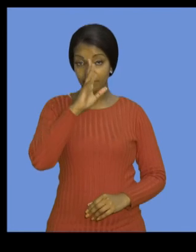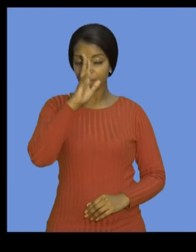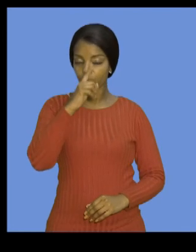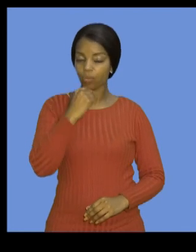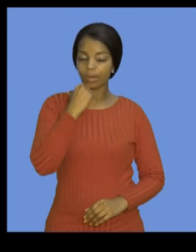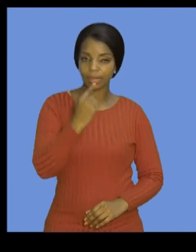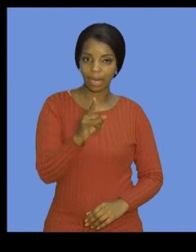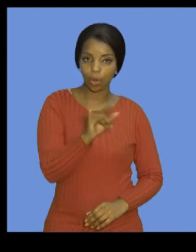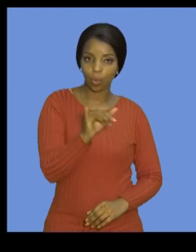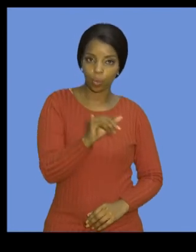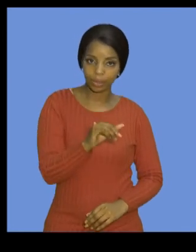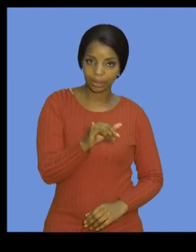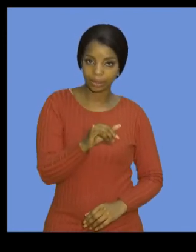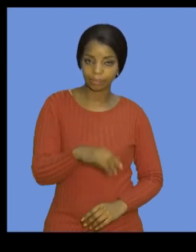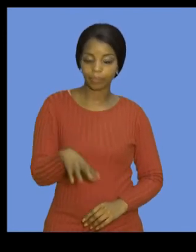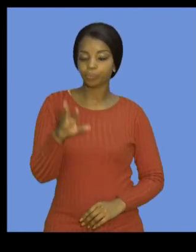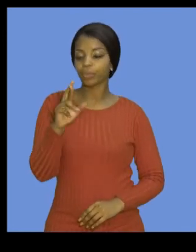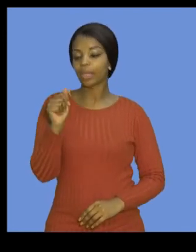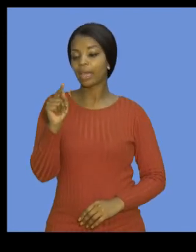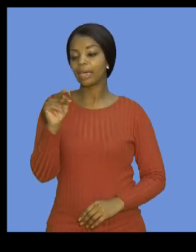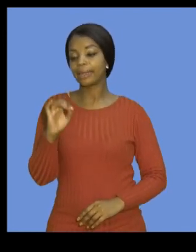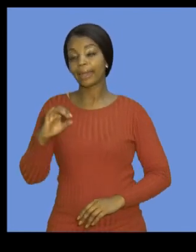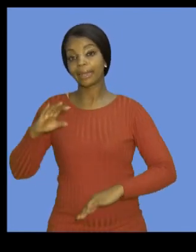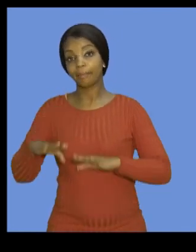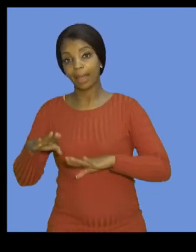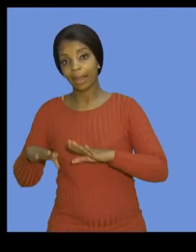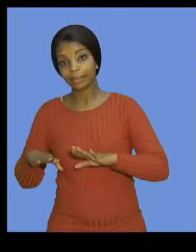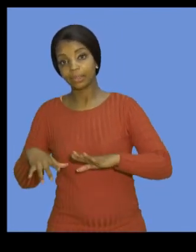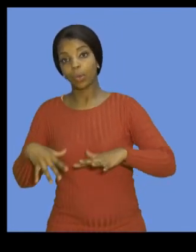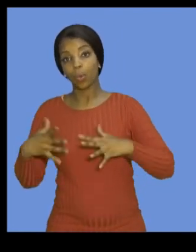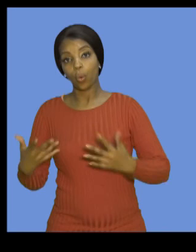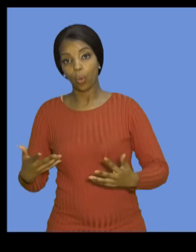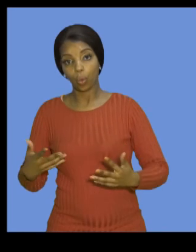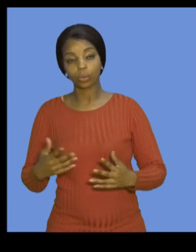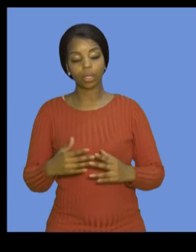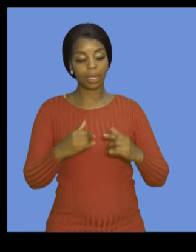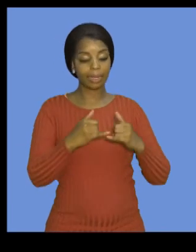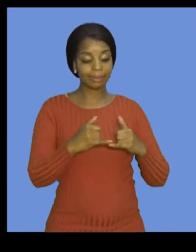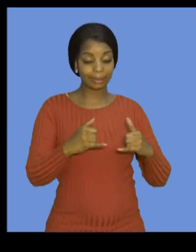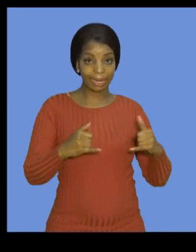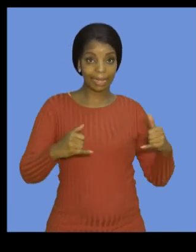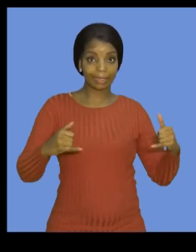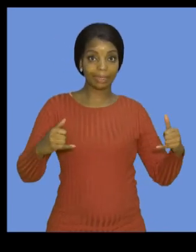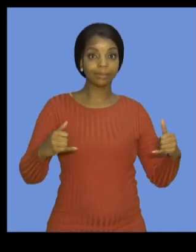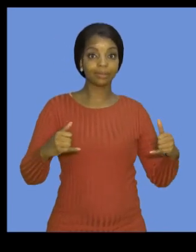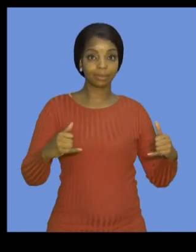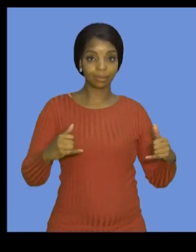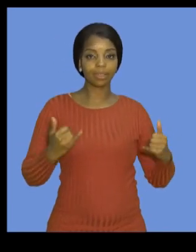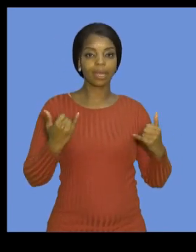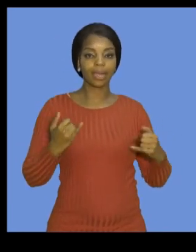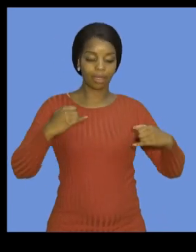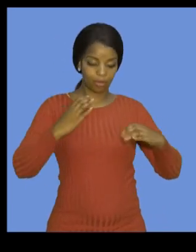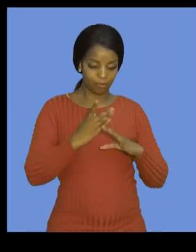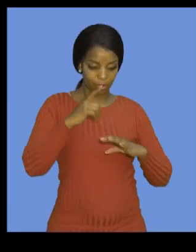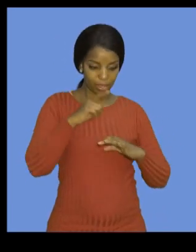using, straight line or reducing balance. But for now, we've been talking about only straight line. The initial selling